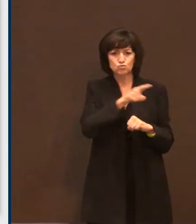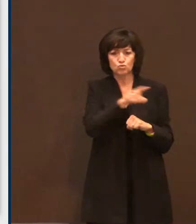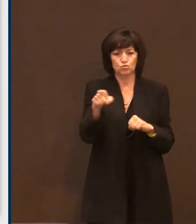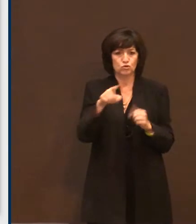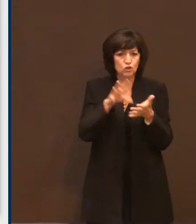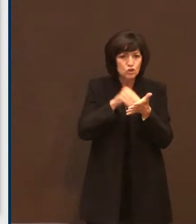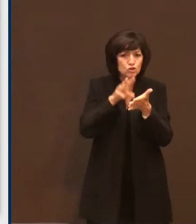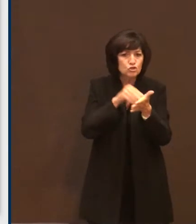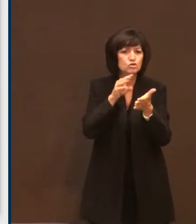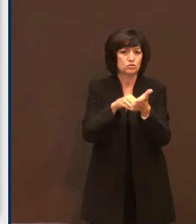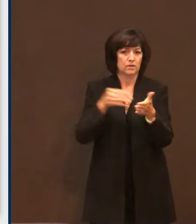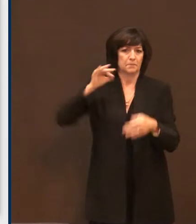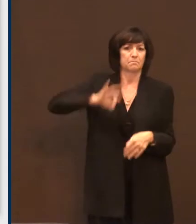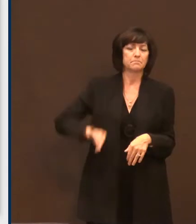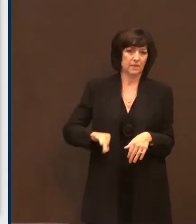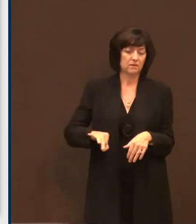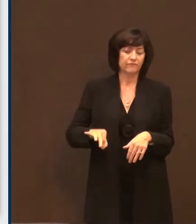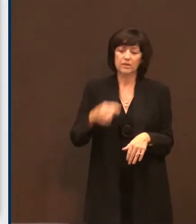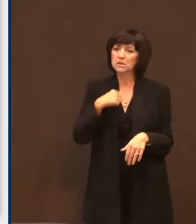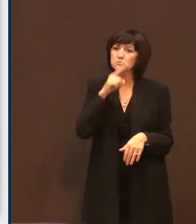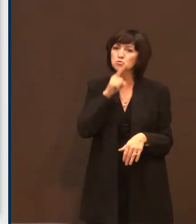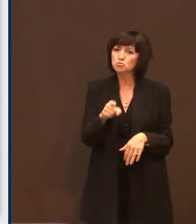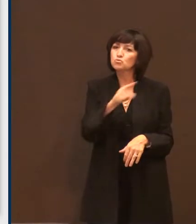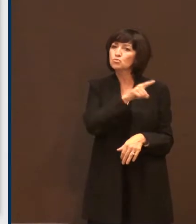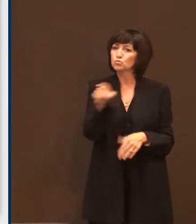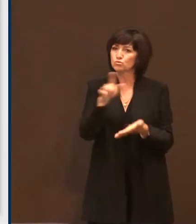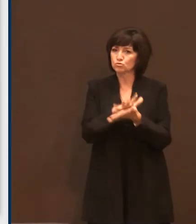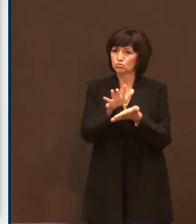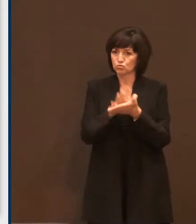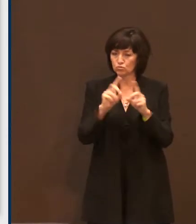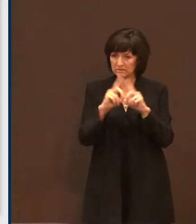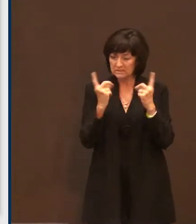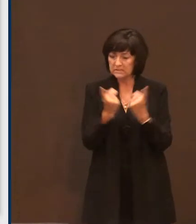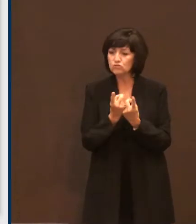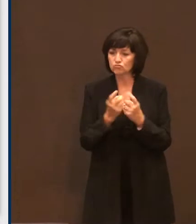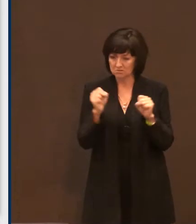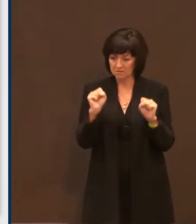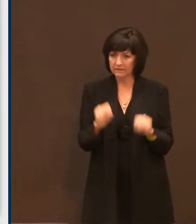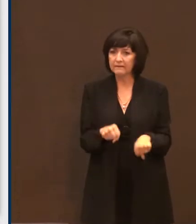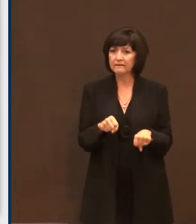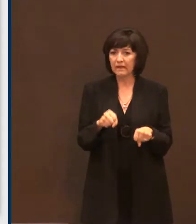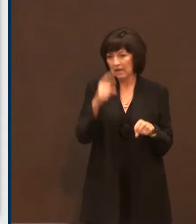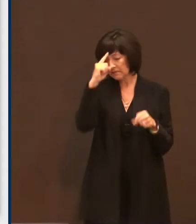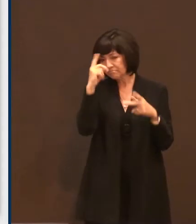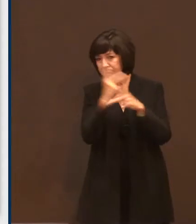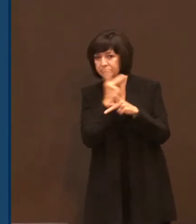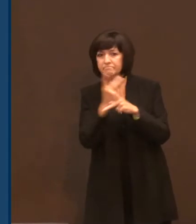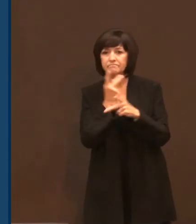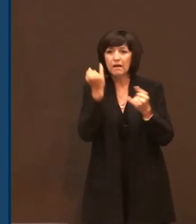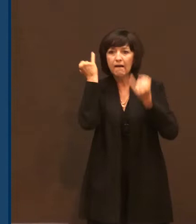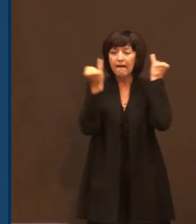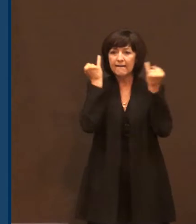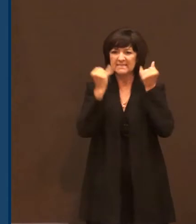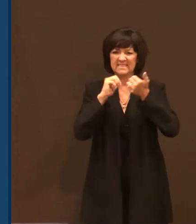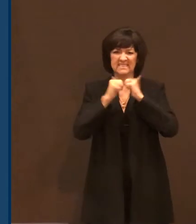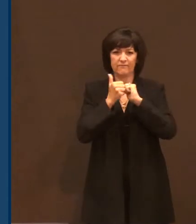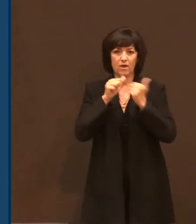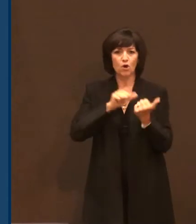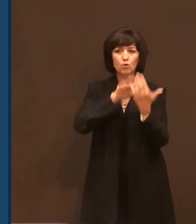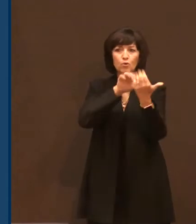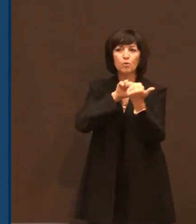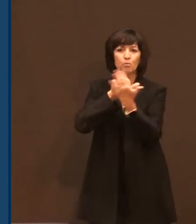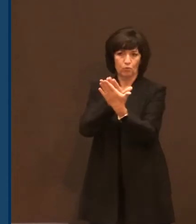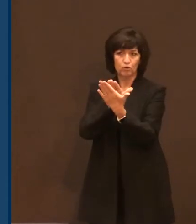have lots of ideas about how to do it and different hybrid approaches to it. You know, we also, in thinking